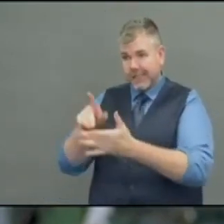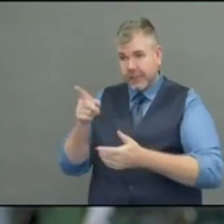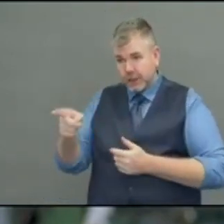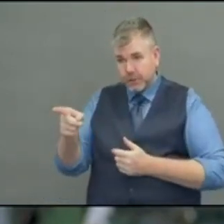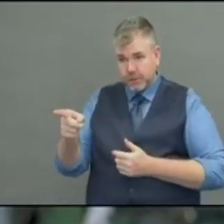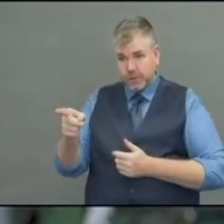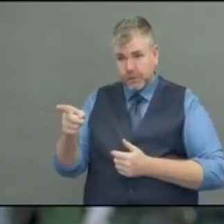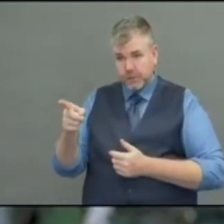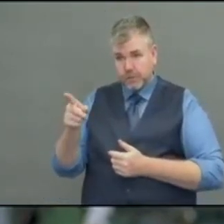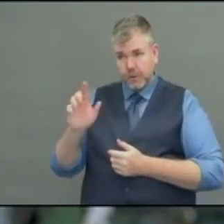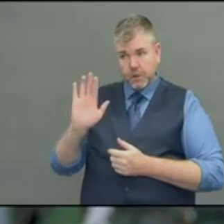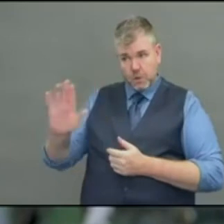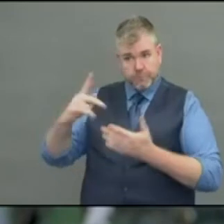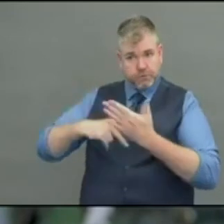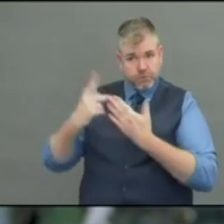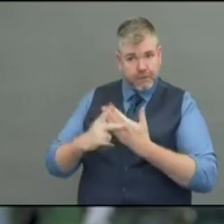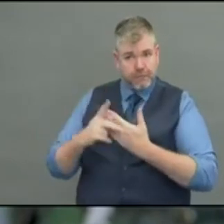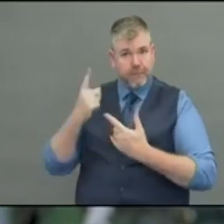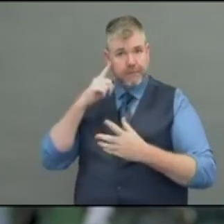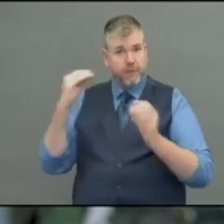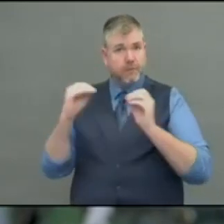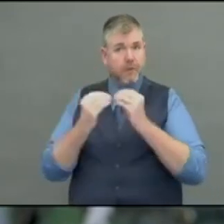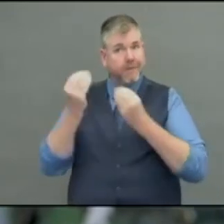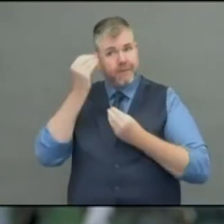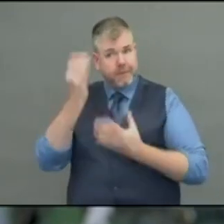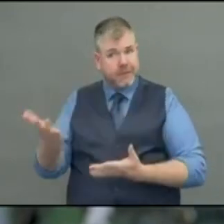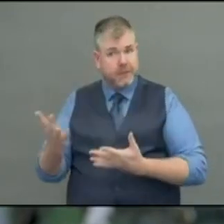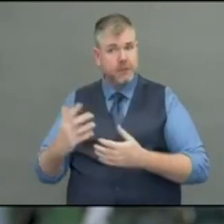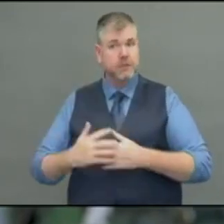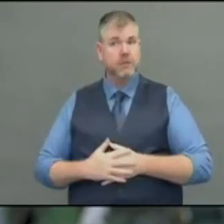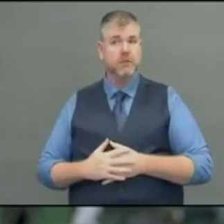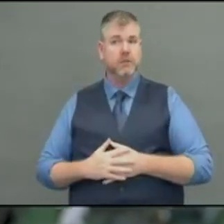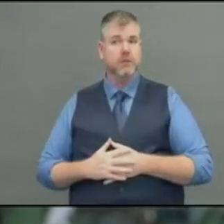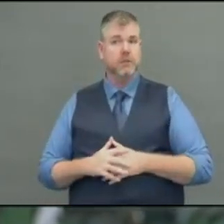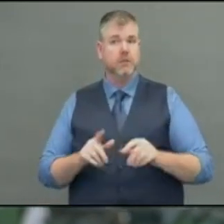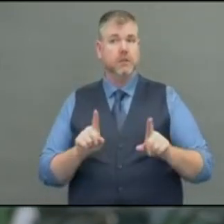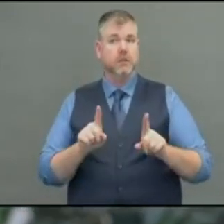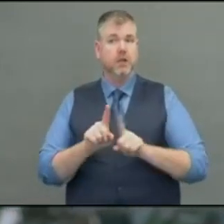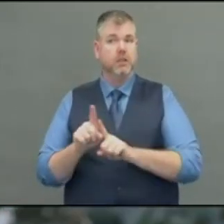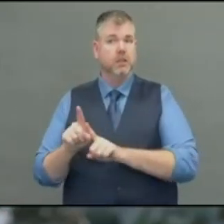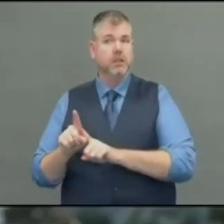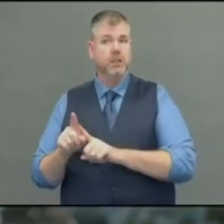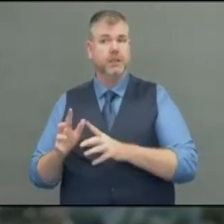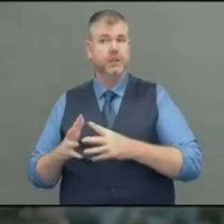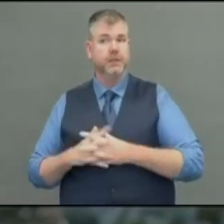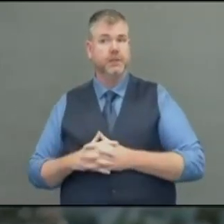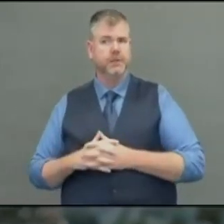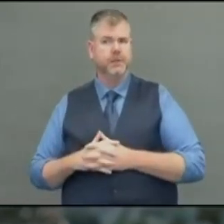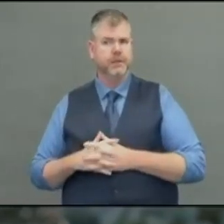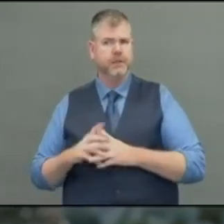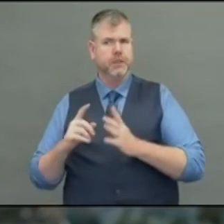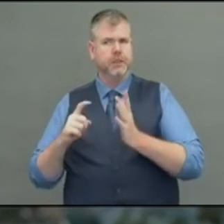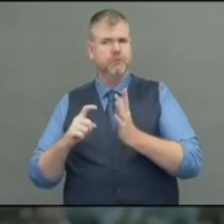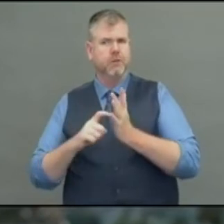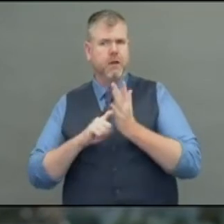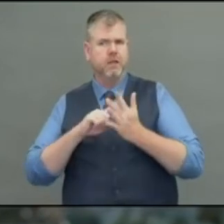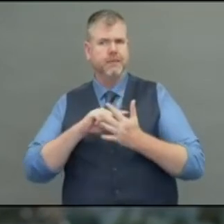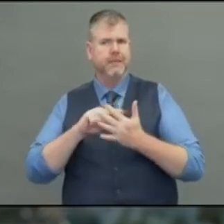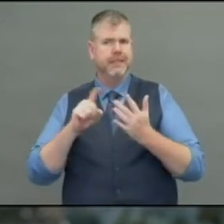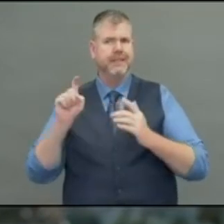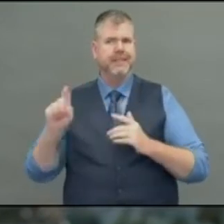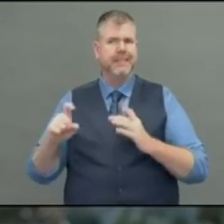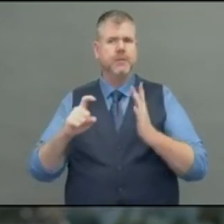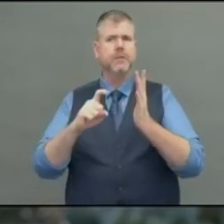else, to your program, to get more information about this. And also, the requirements are that they need to complete